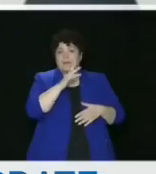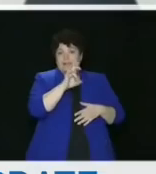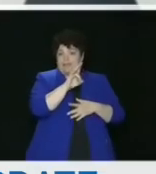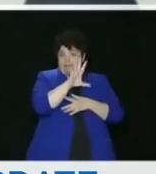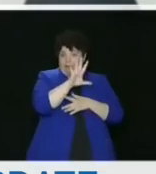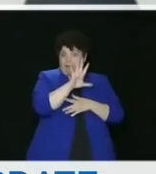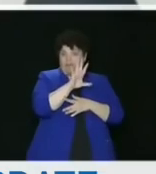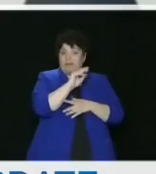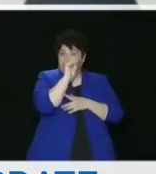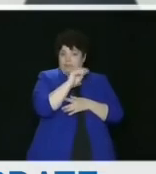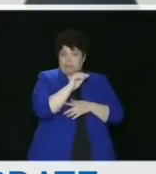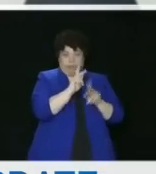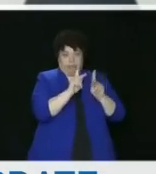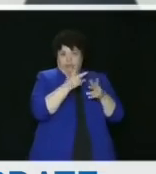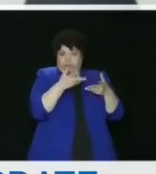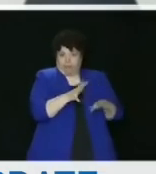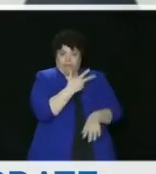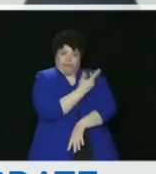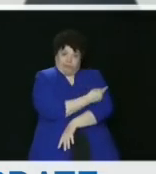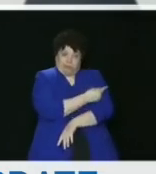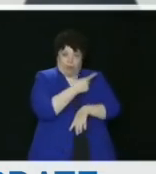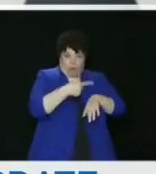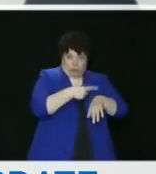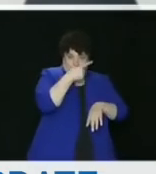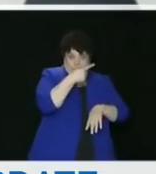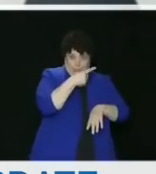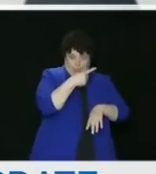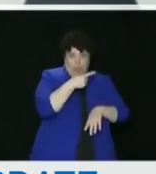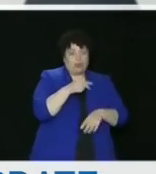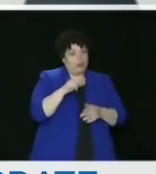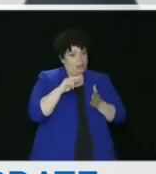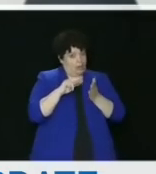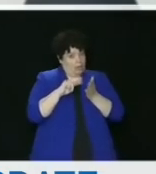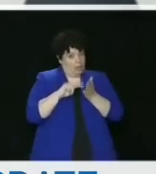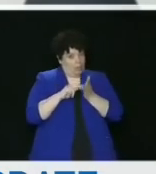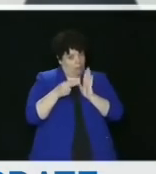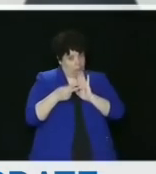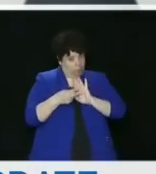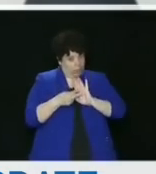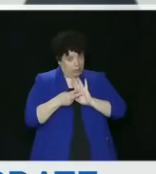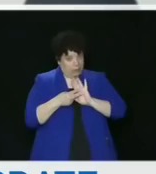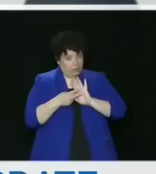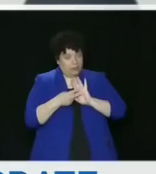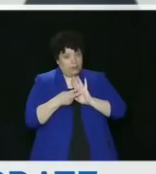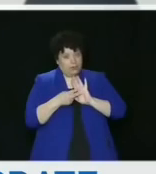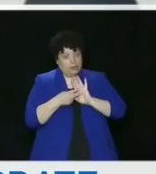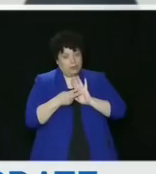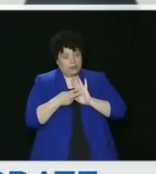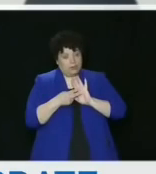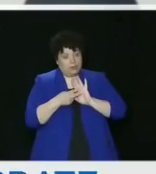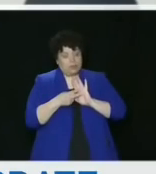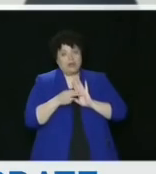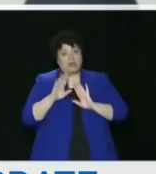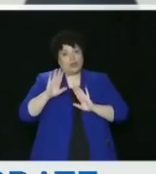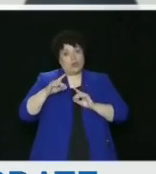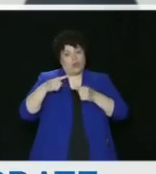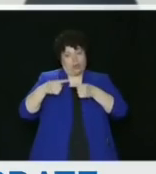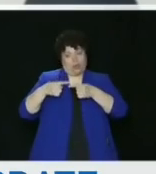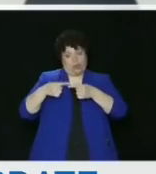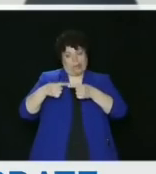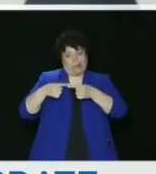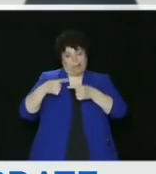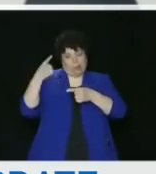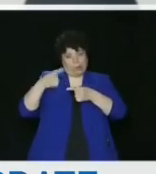one dose. Would it mean that we could cover the borders